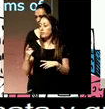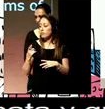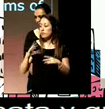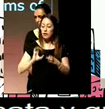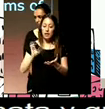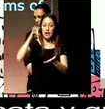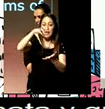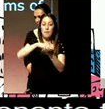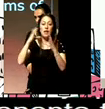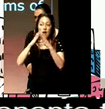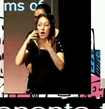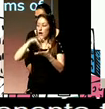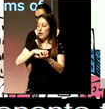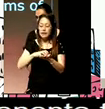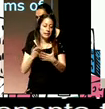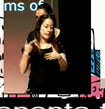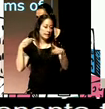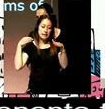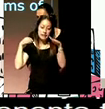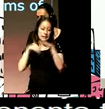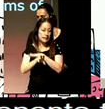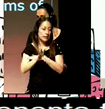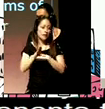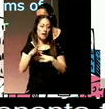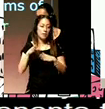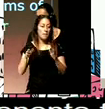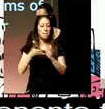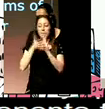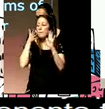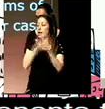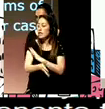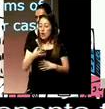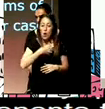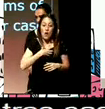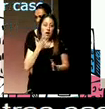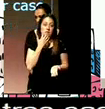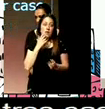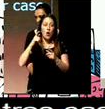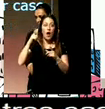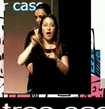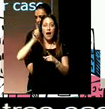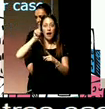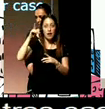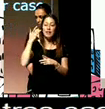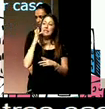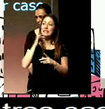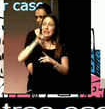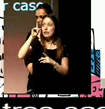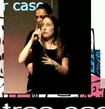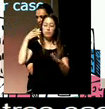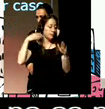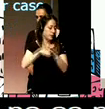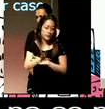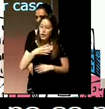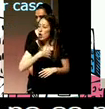This is another case in France, the Saint Chapel of Paris. Everything has been